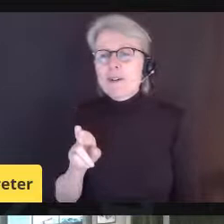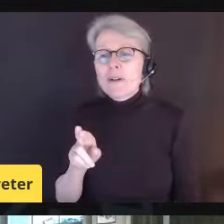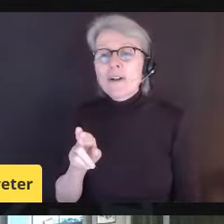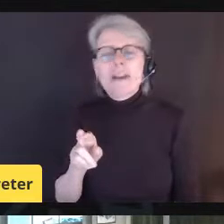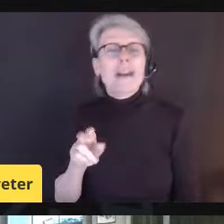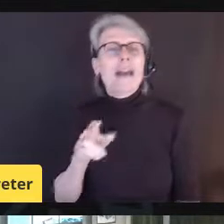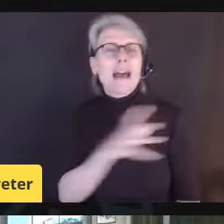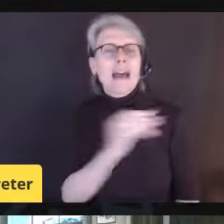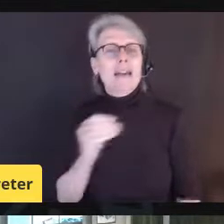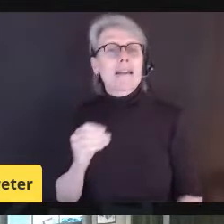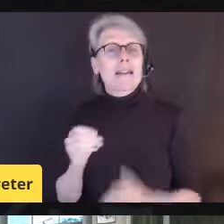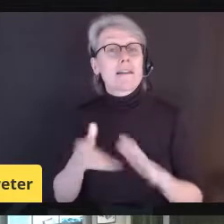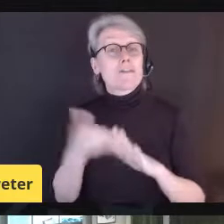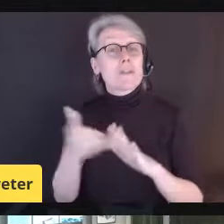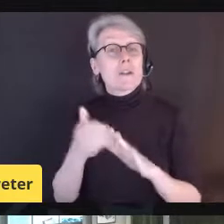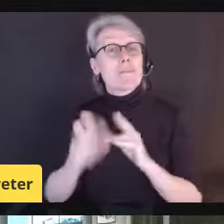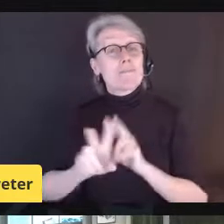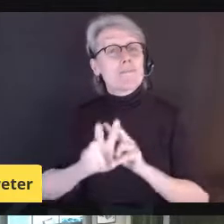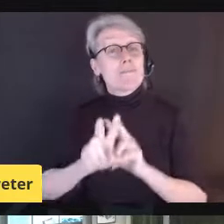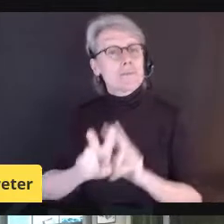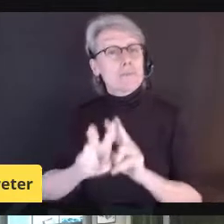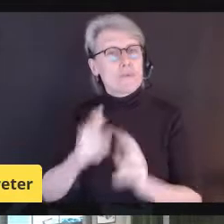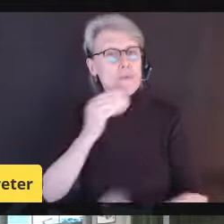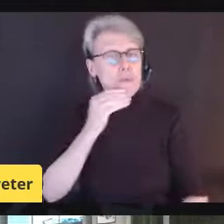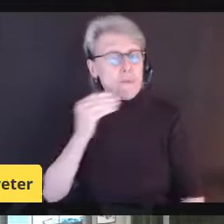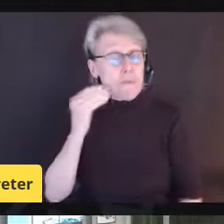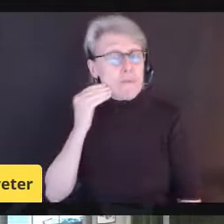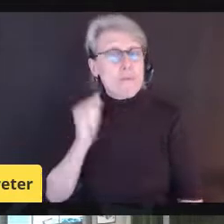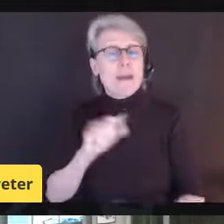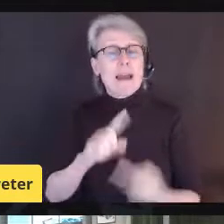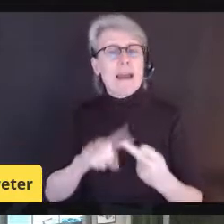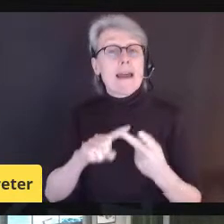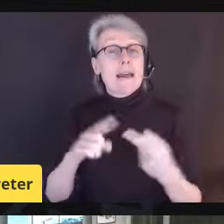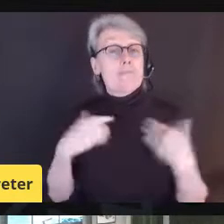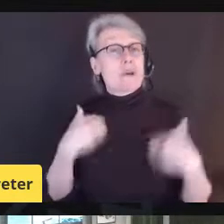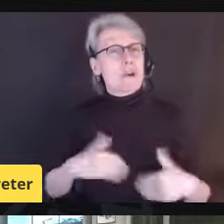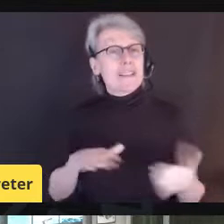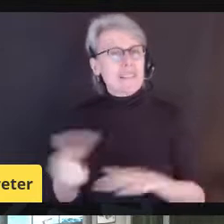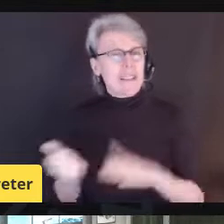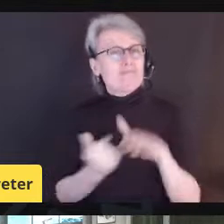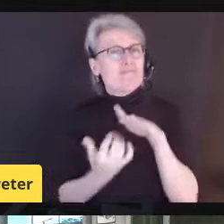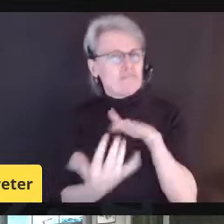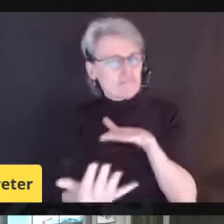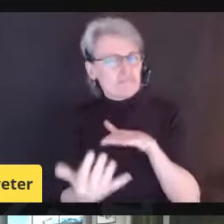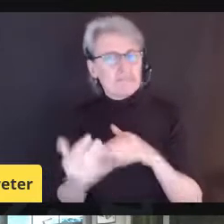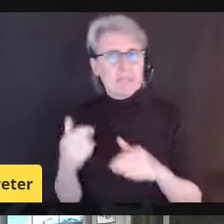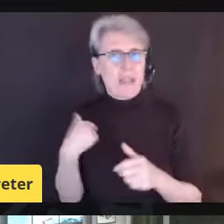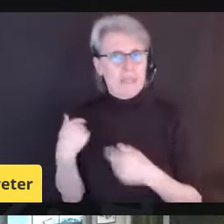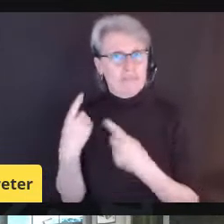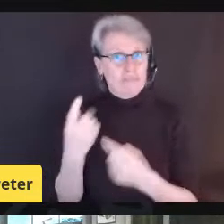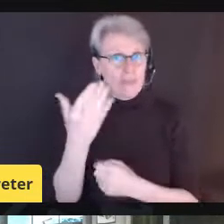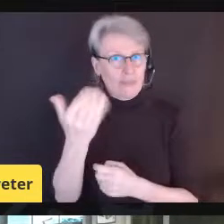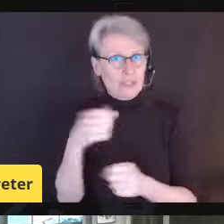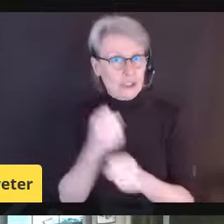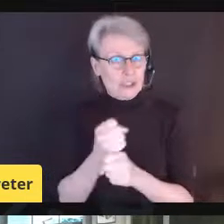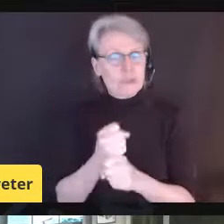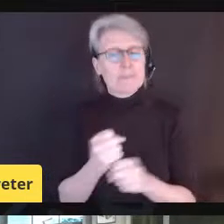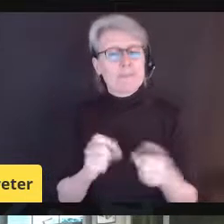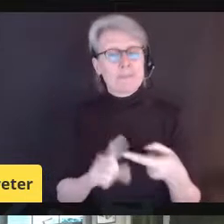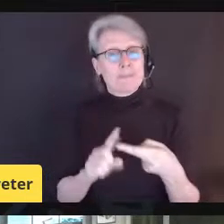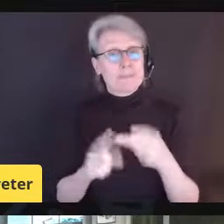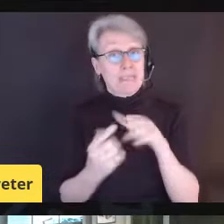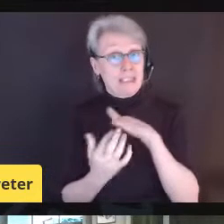director and managed a funeral home and a crematorium for 15 years. On the cremation